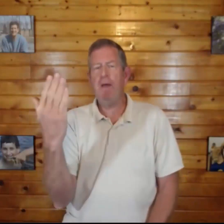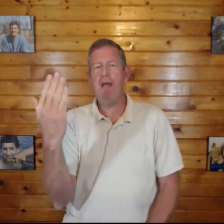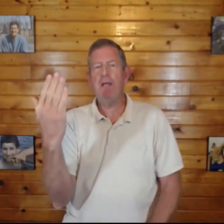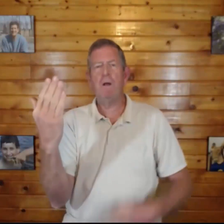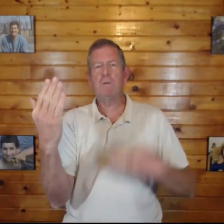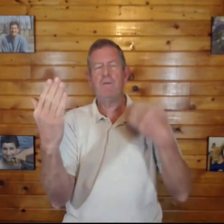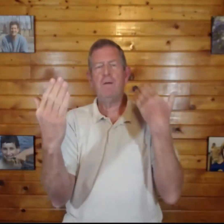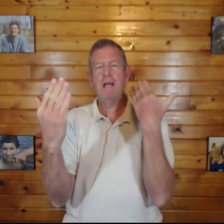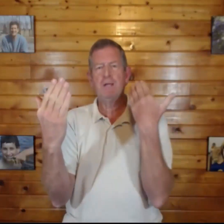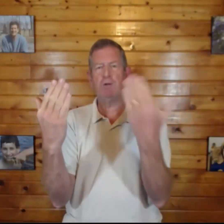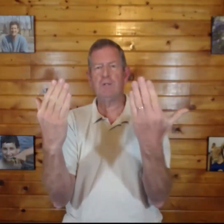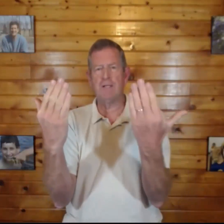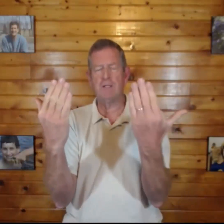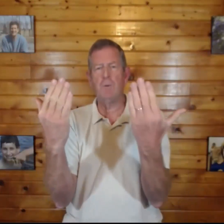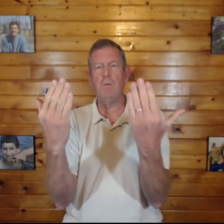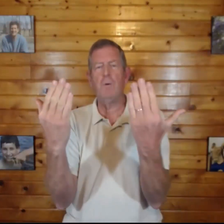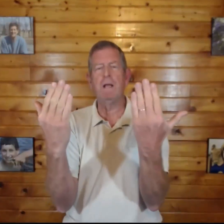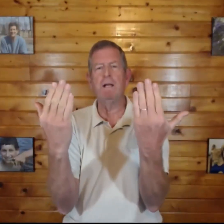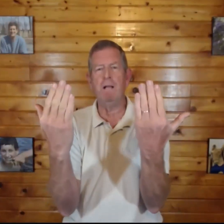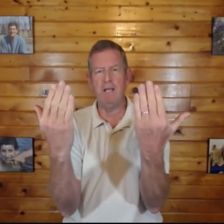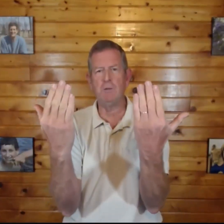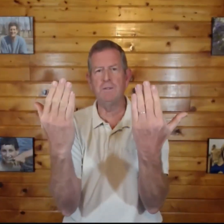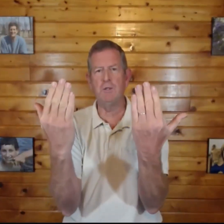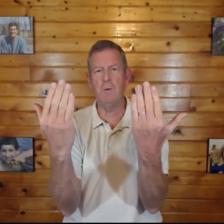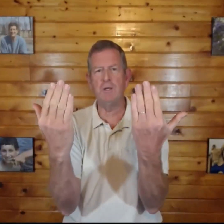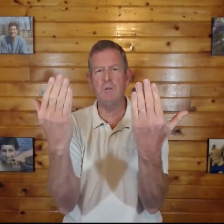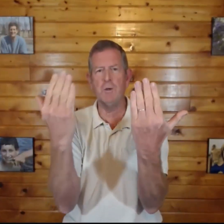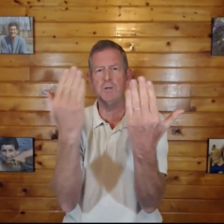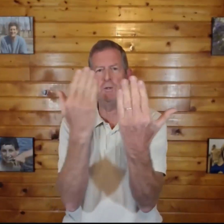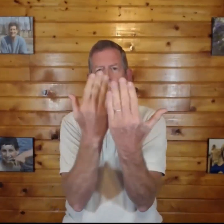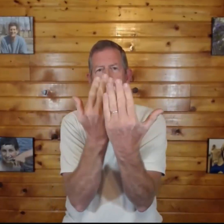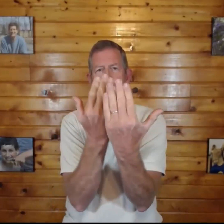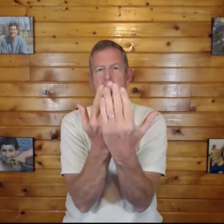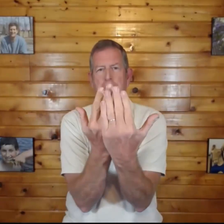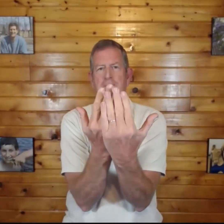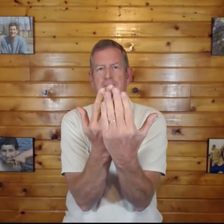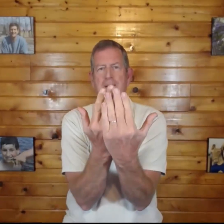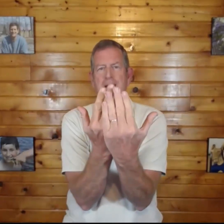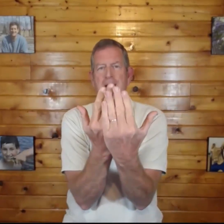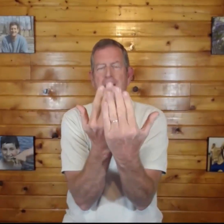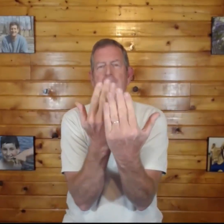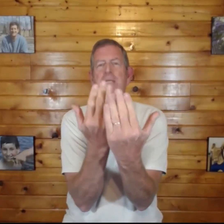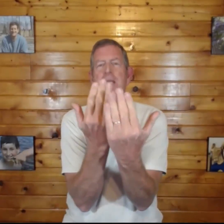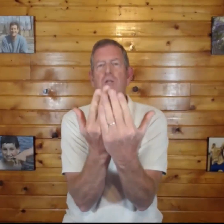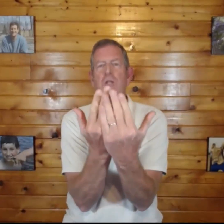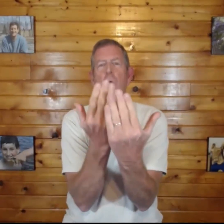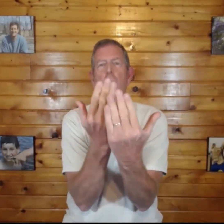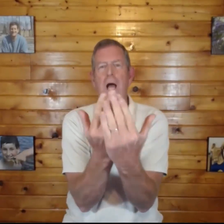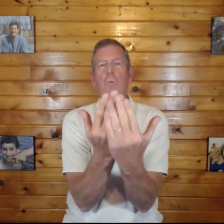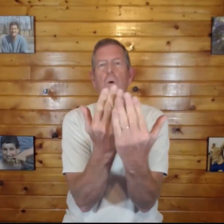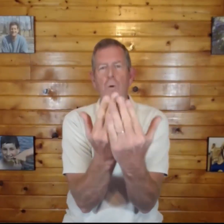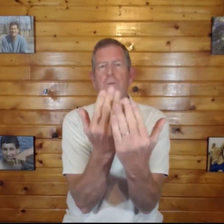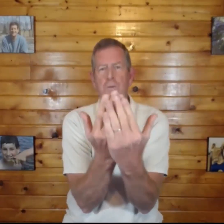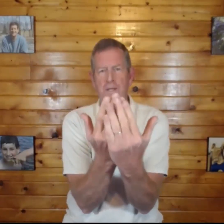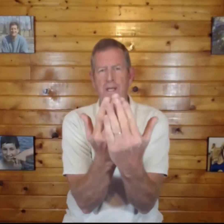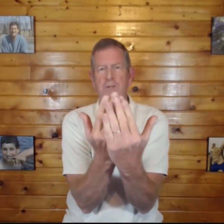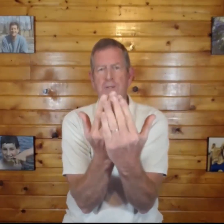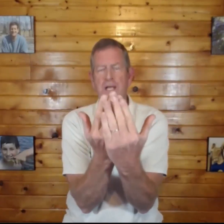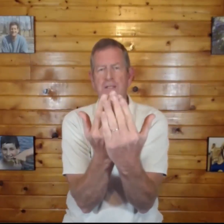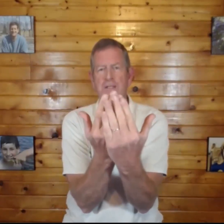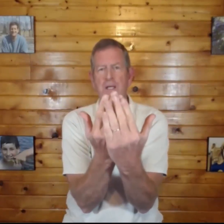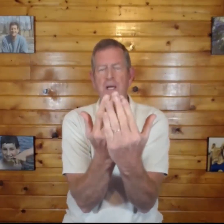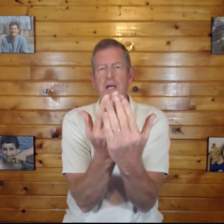And then you also have all the exercises. Well, in a classroom situation, those two overlap. I'm teaching while we're going through